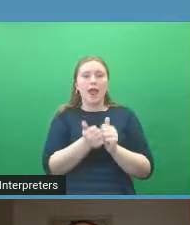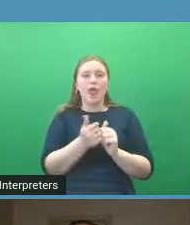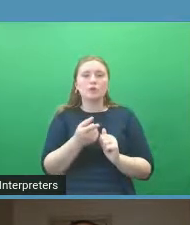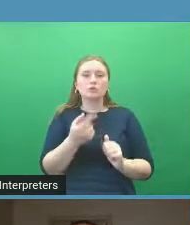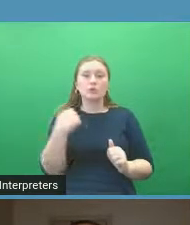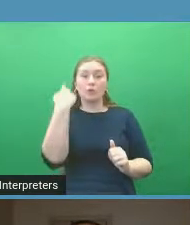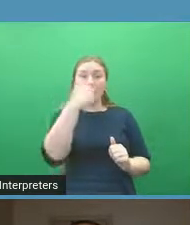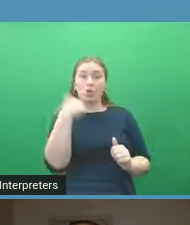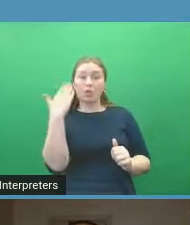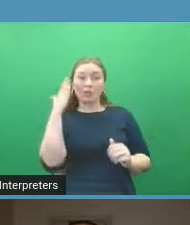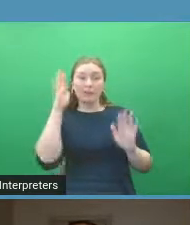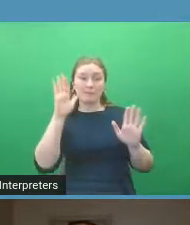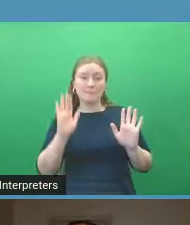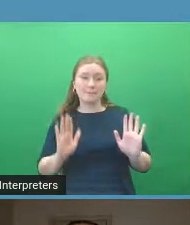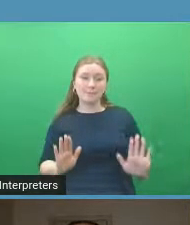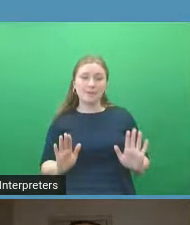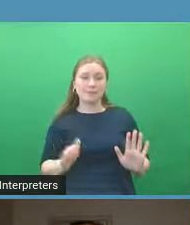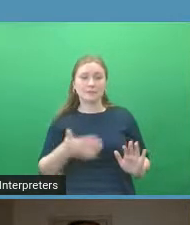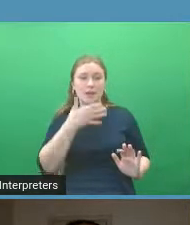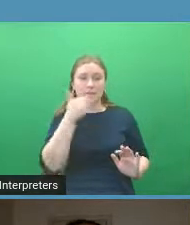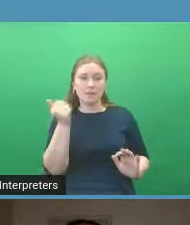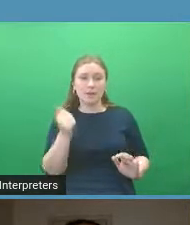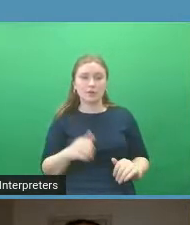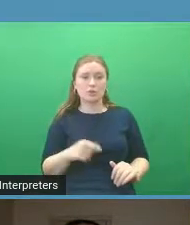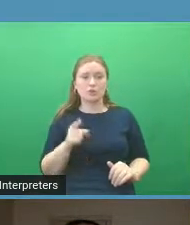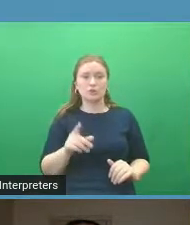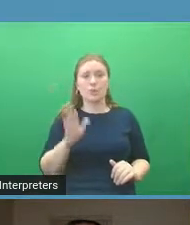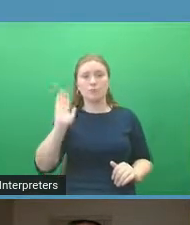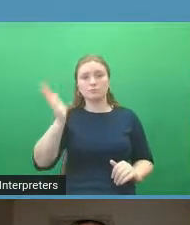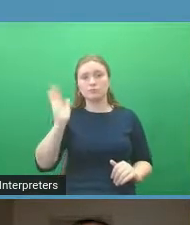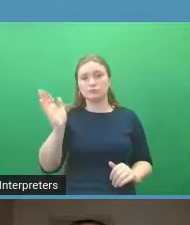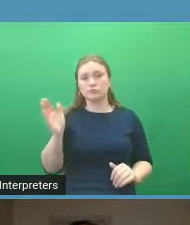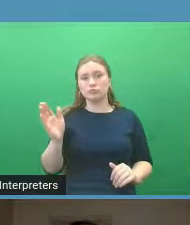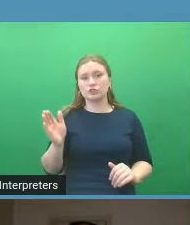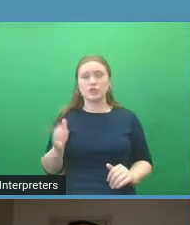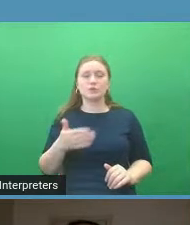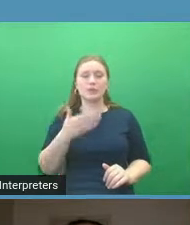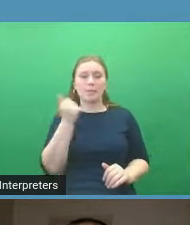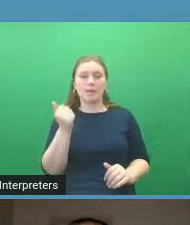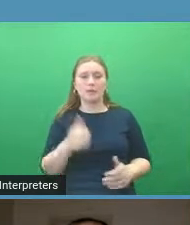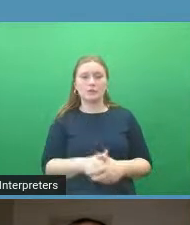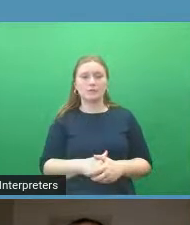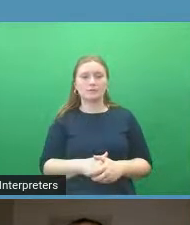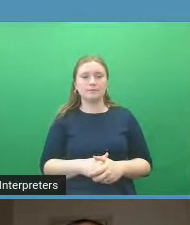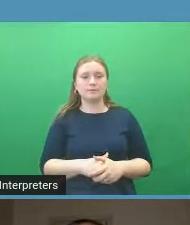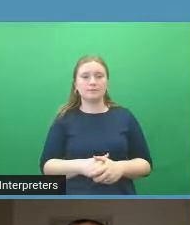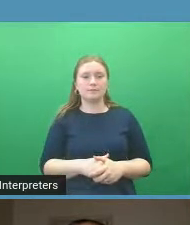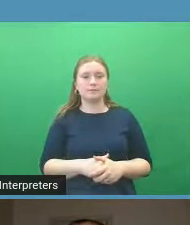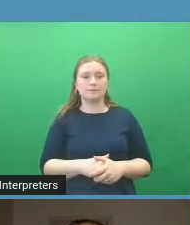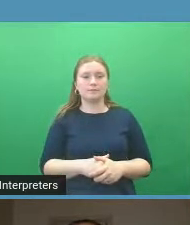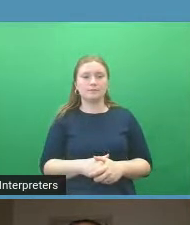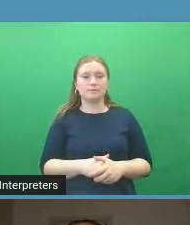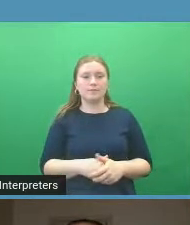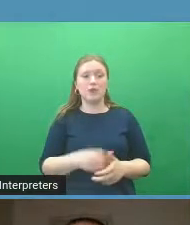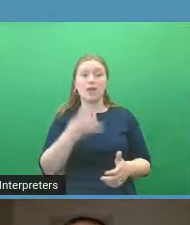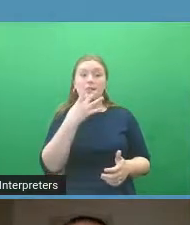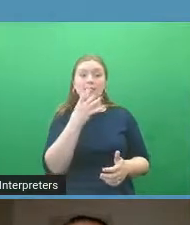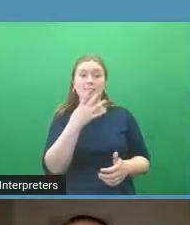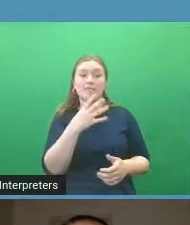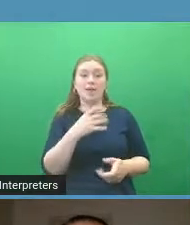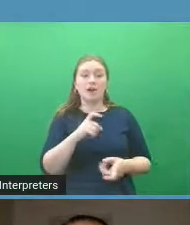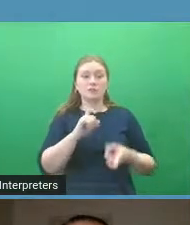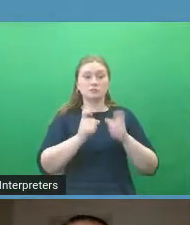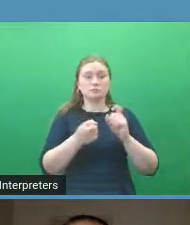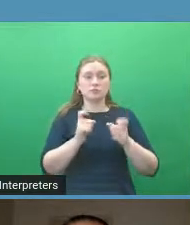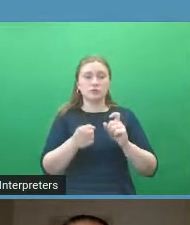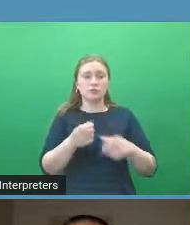and some etiquette and things about how to help you rock your presentation, such as avoiding backlighting. As a nod to our previous presenter